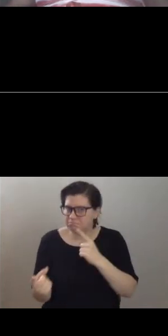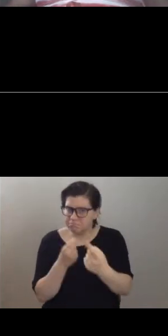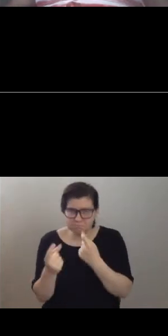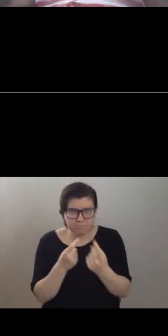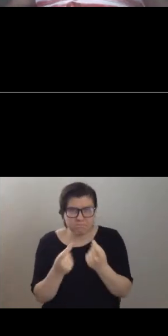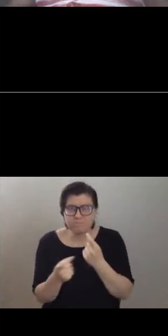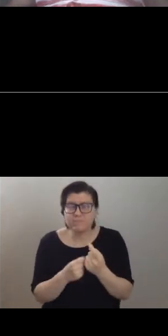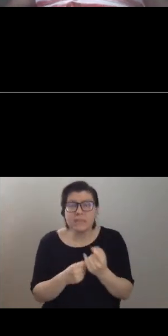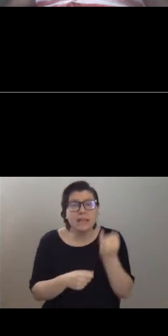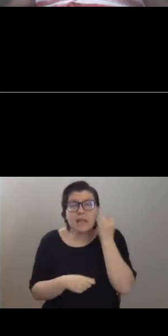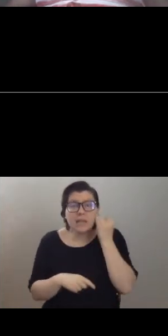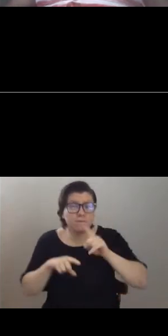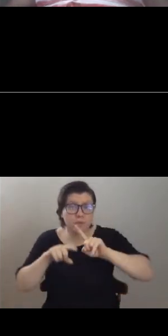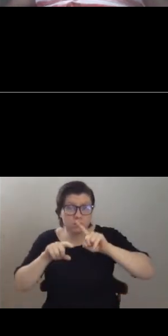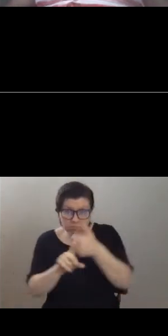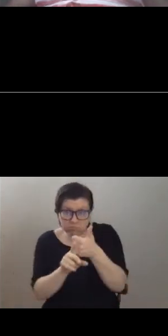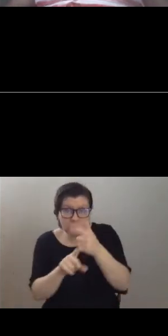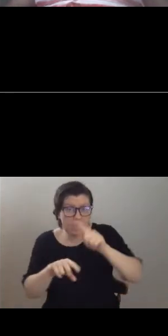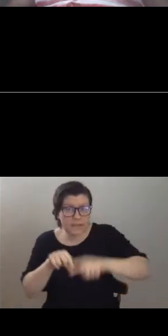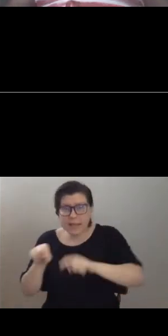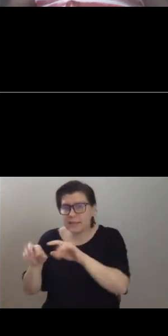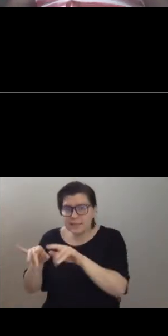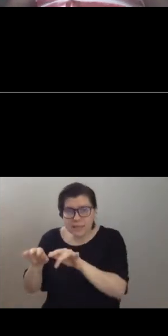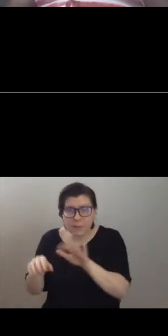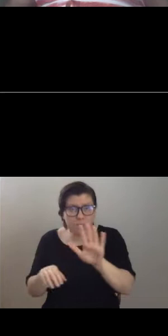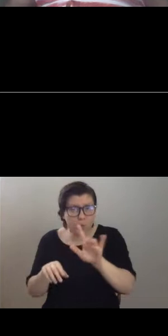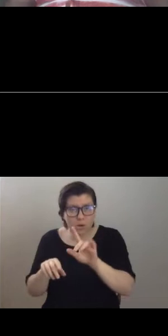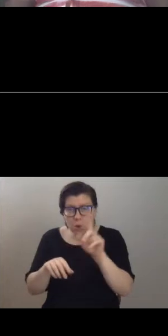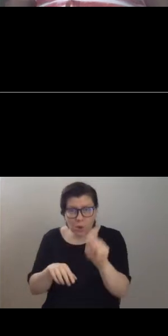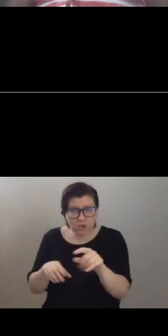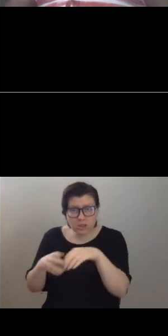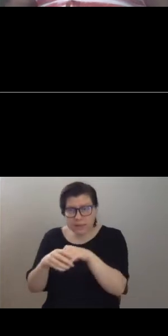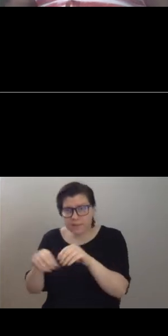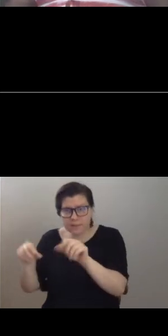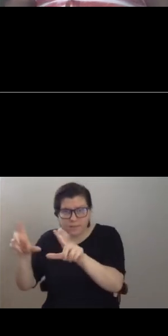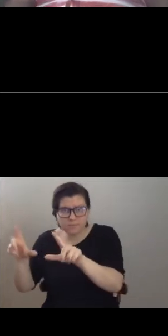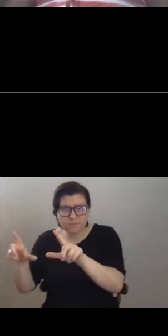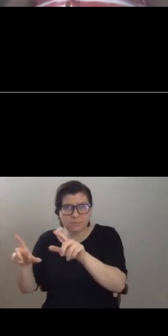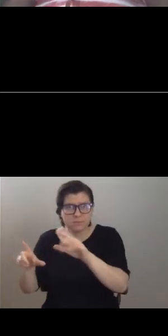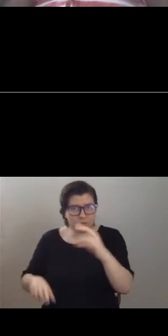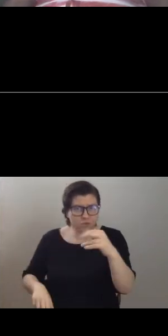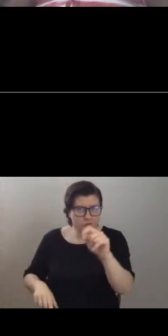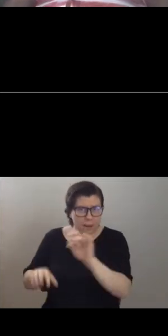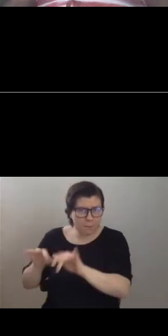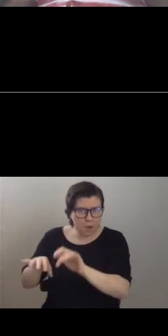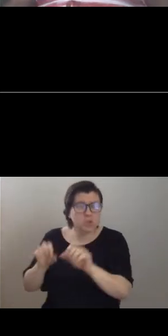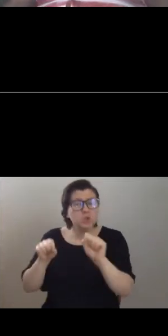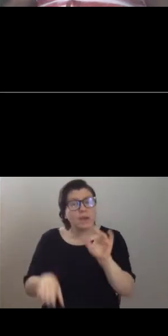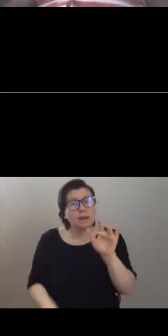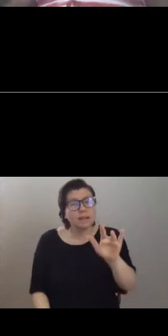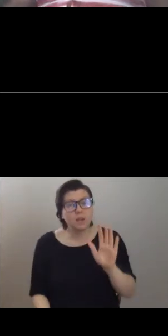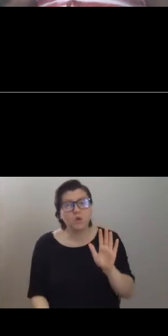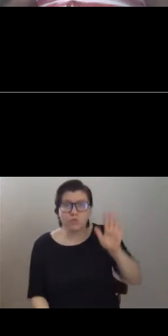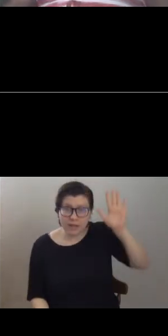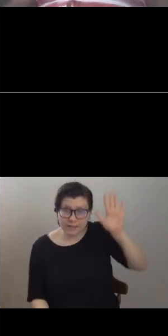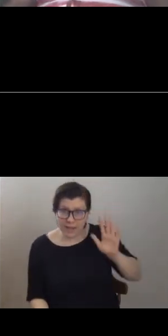you cannot type in the box, the chat box, you can raise your hand,